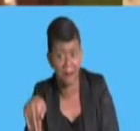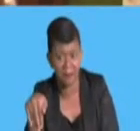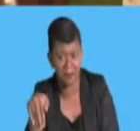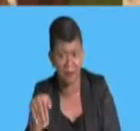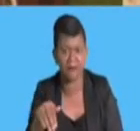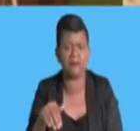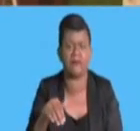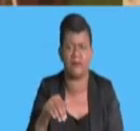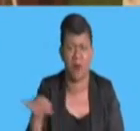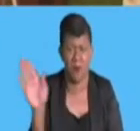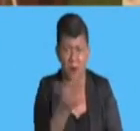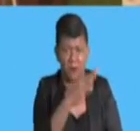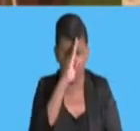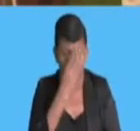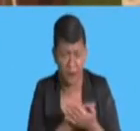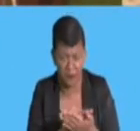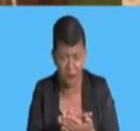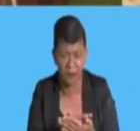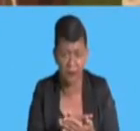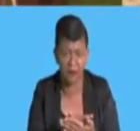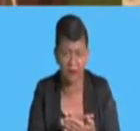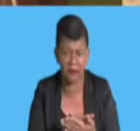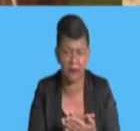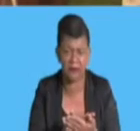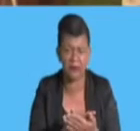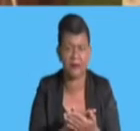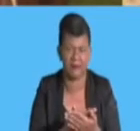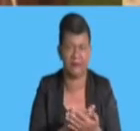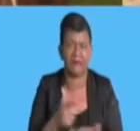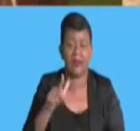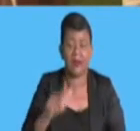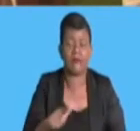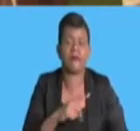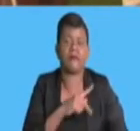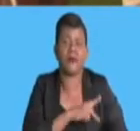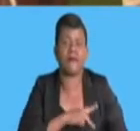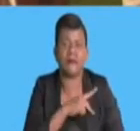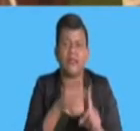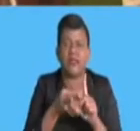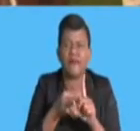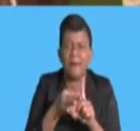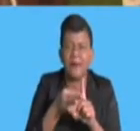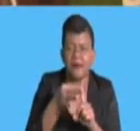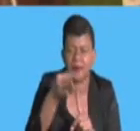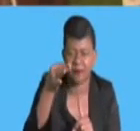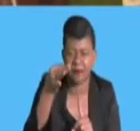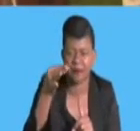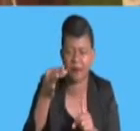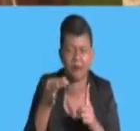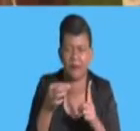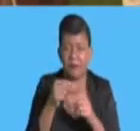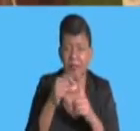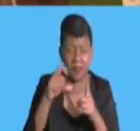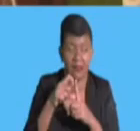all students. 6, less professional development opportunities for teachers. Teaching, just like any profession, becomes stagnant without